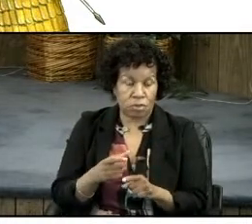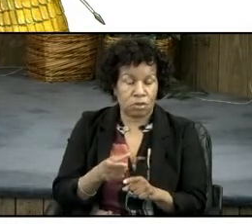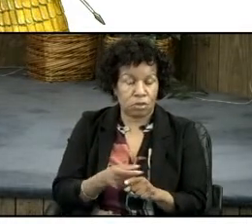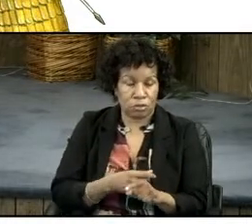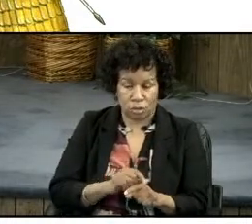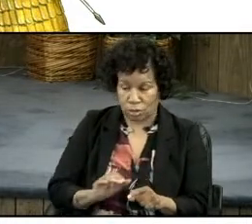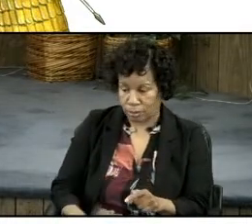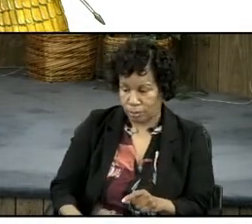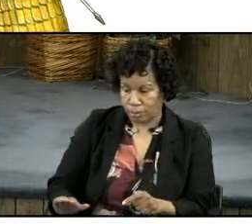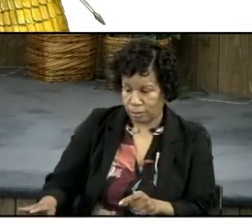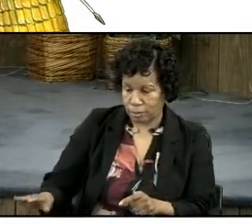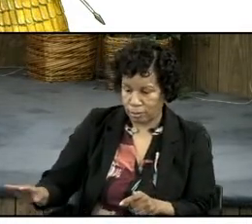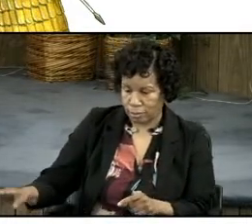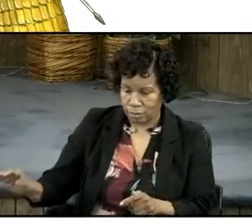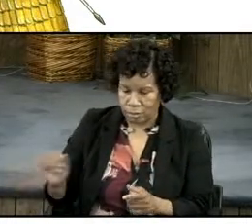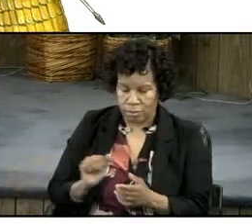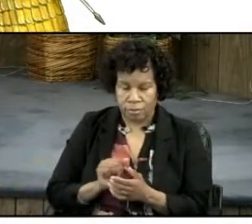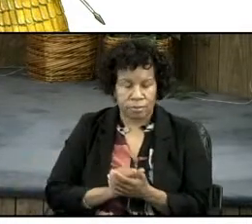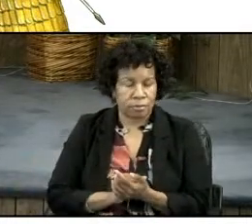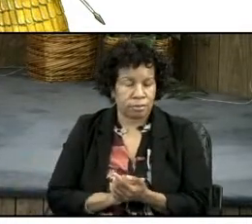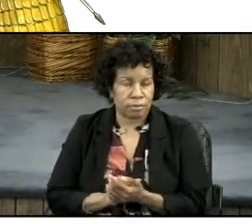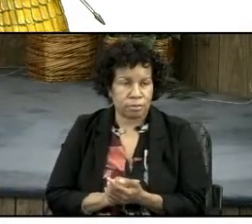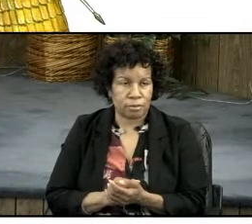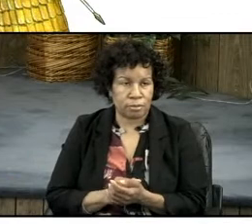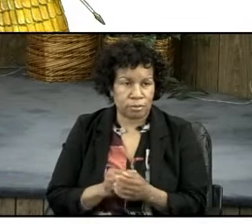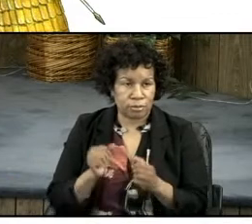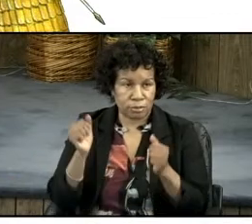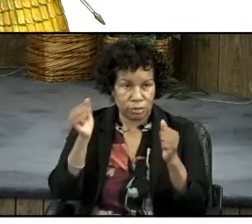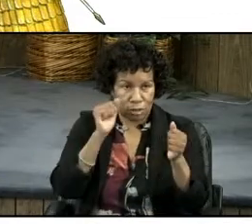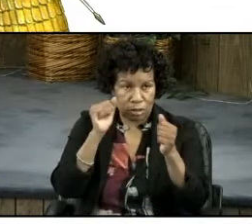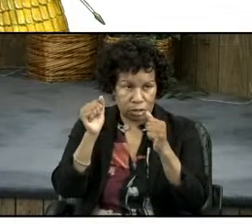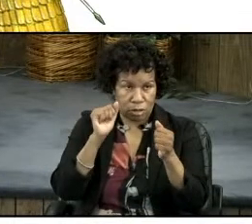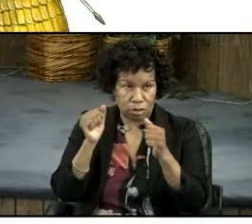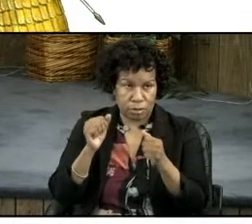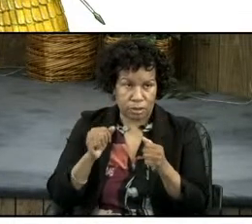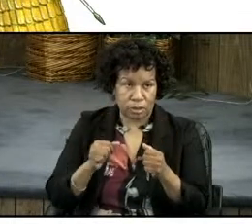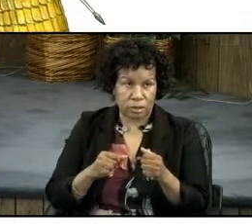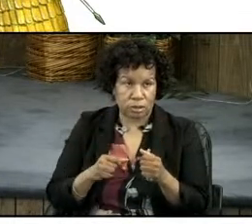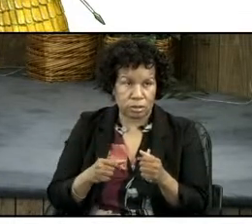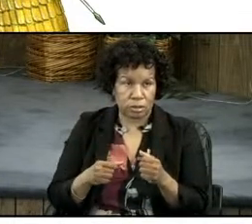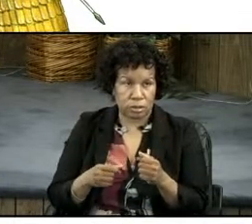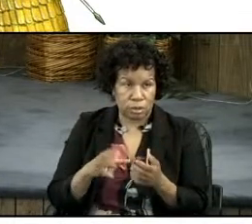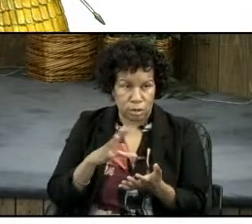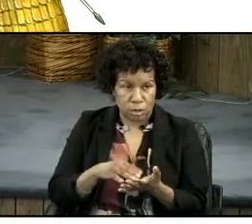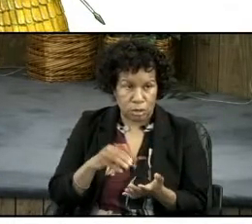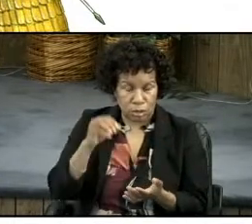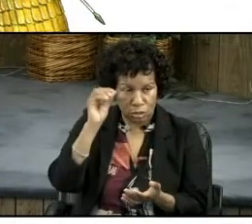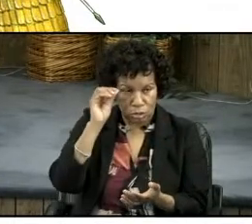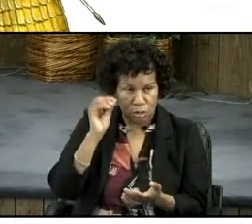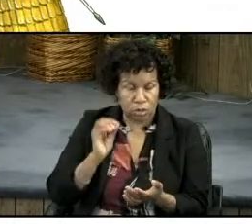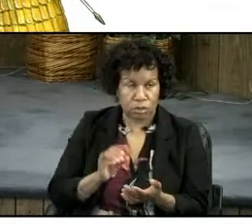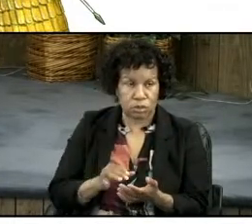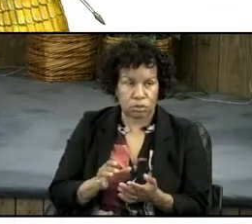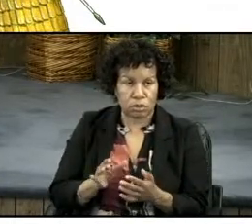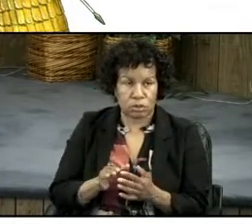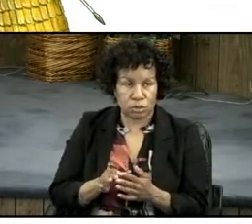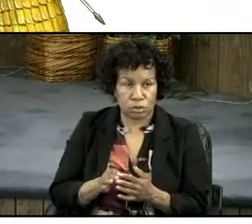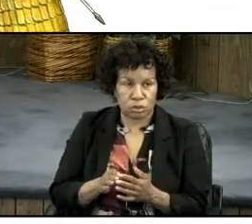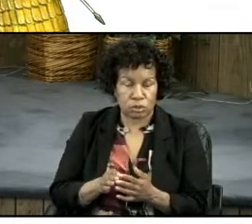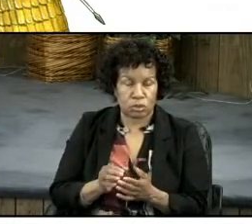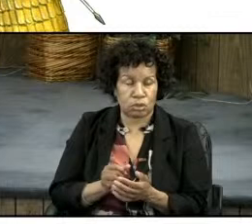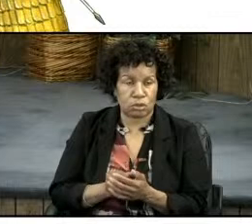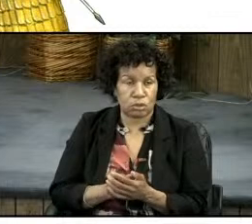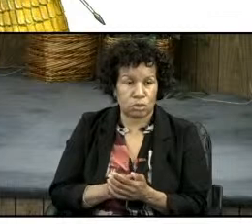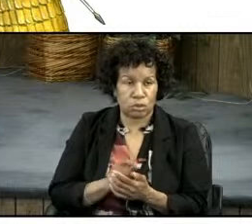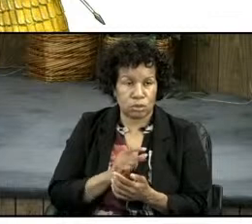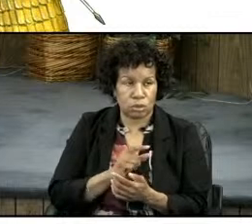According to their skill set, they have been trained by their drill sergeant how to be